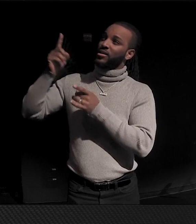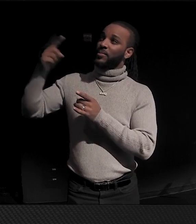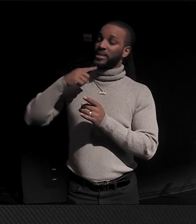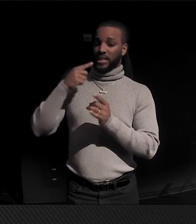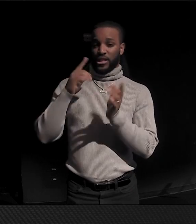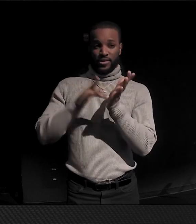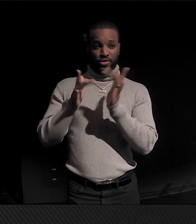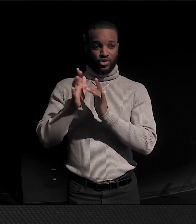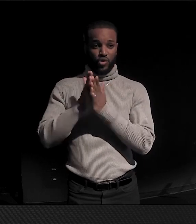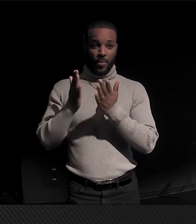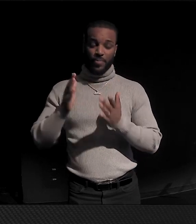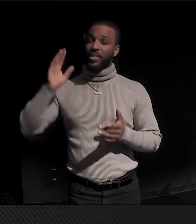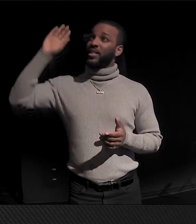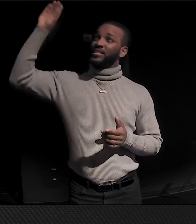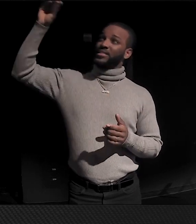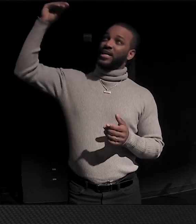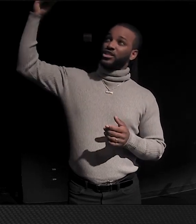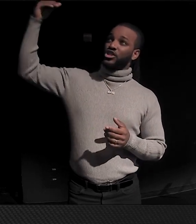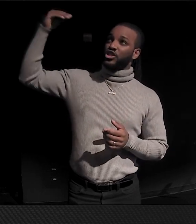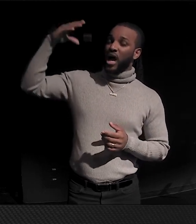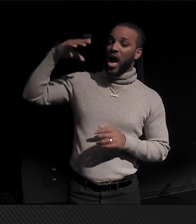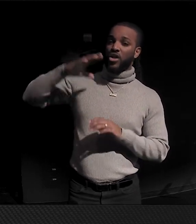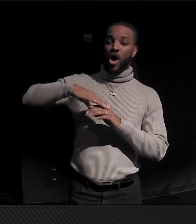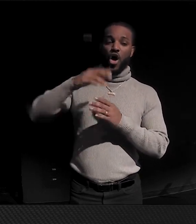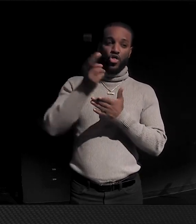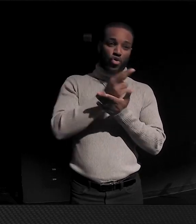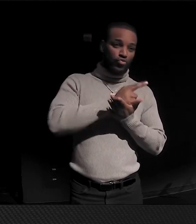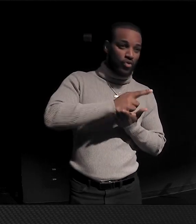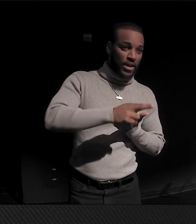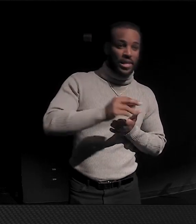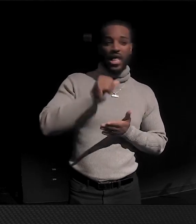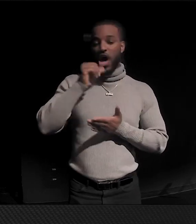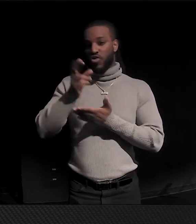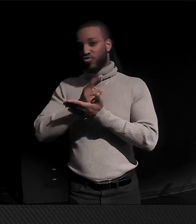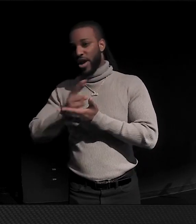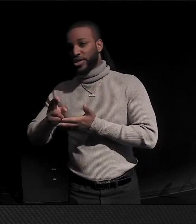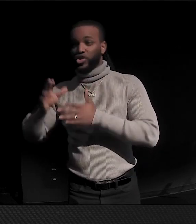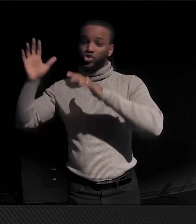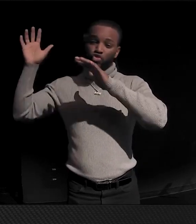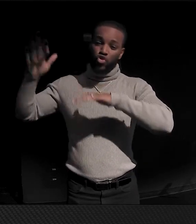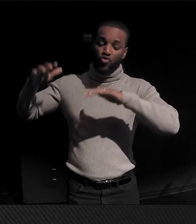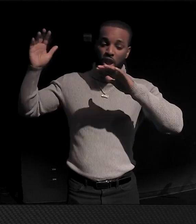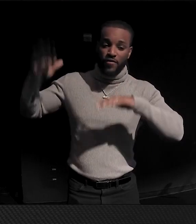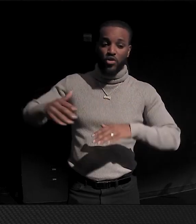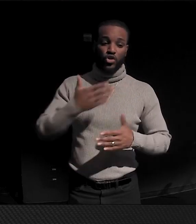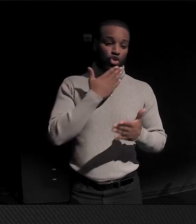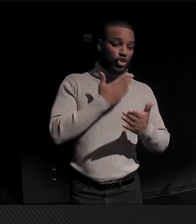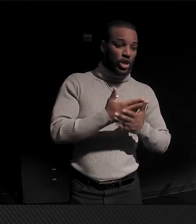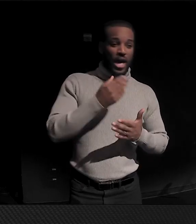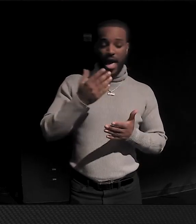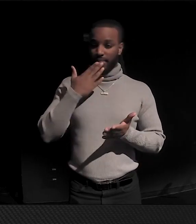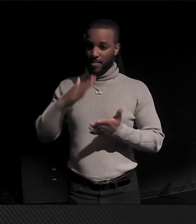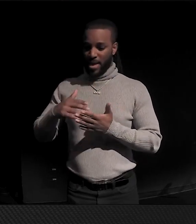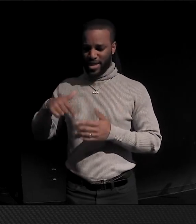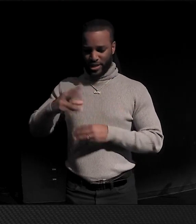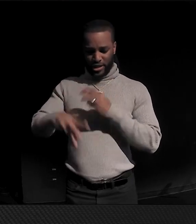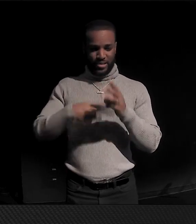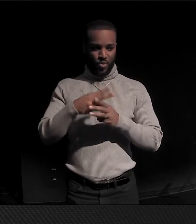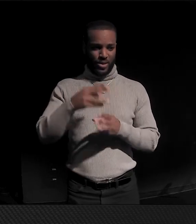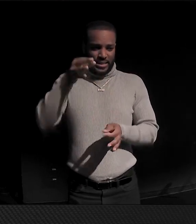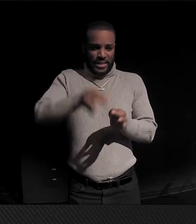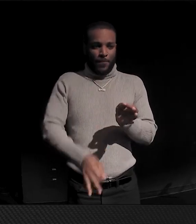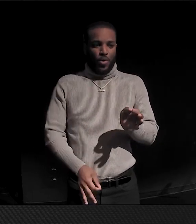scriptures, the sun shines on the righteous and the unrighteous. The rain falls on the good and bad. We live in a sinful world because of